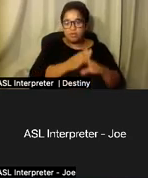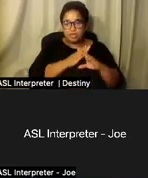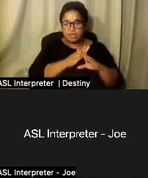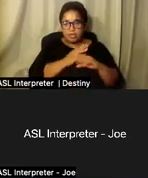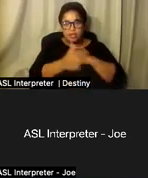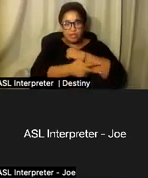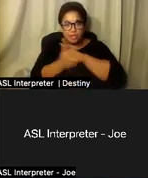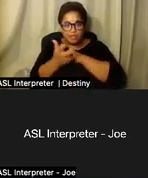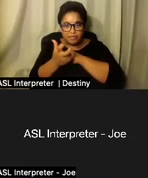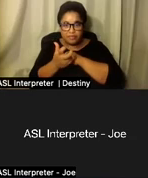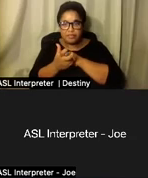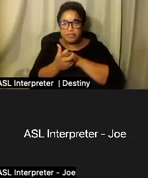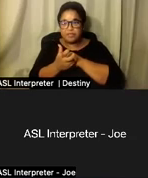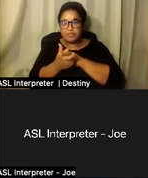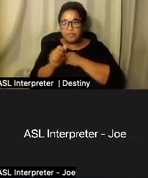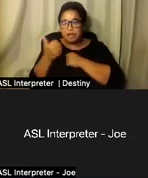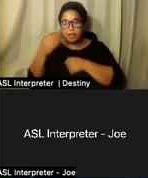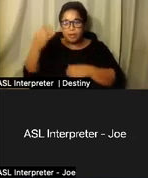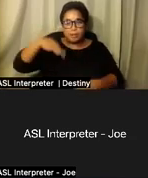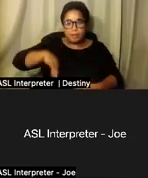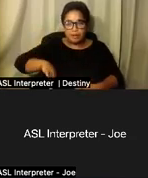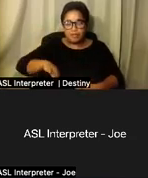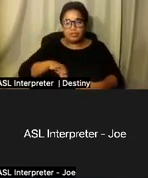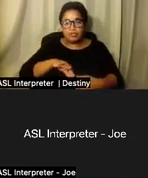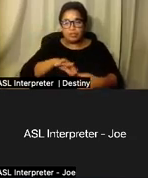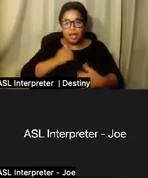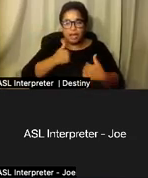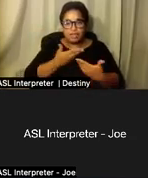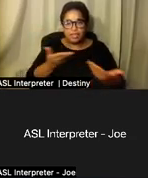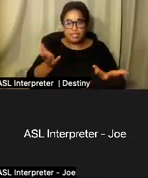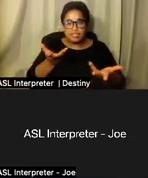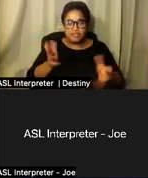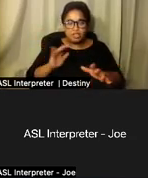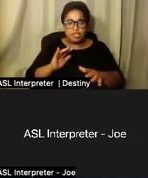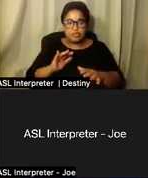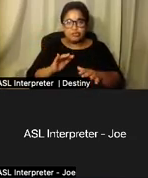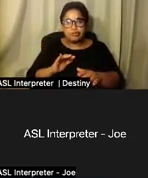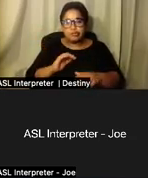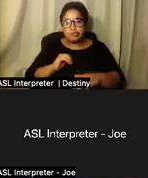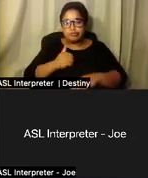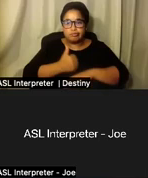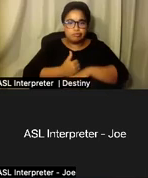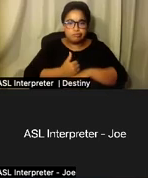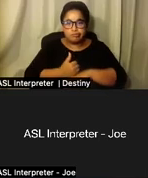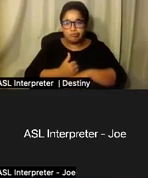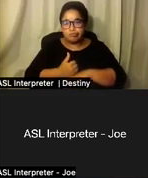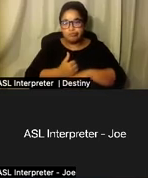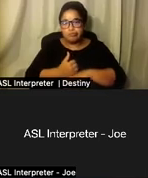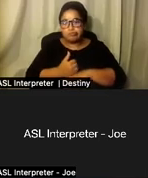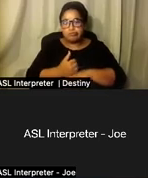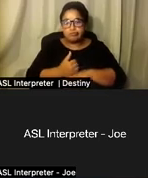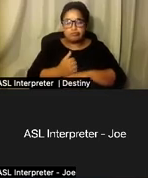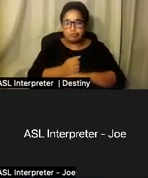theft. And, you know, there may be some other benefits of having things secured and strapped down, but also, of course, preventing